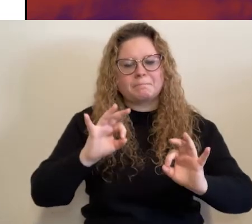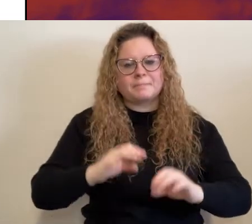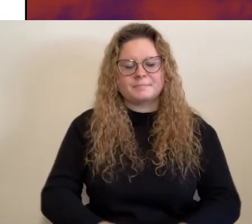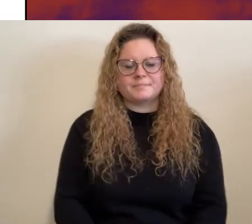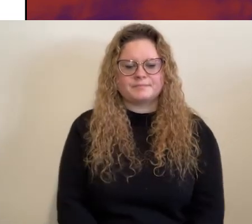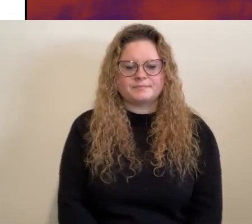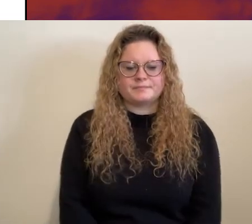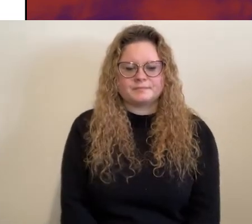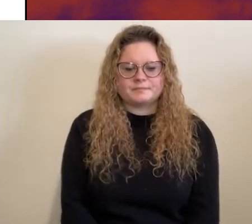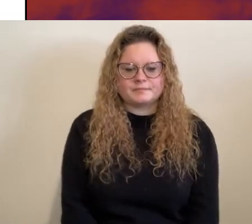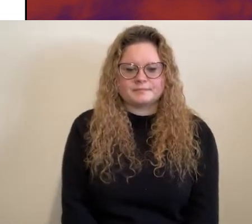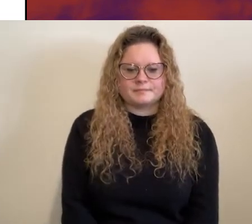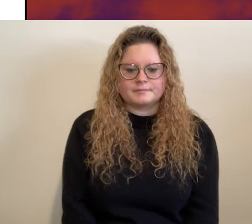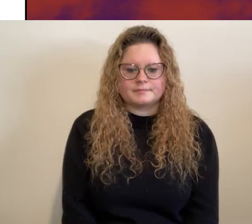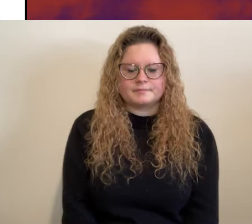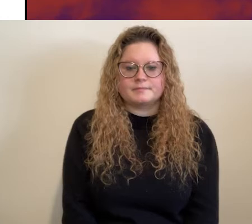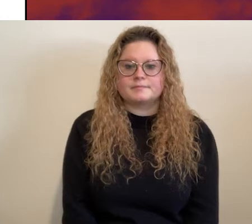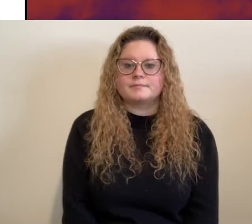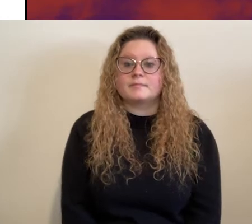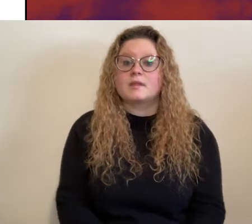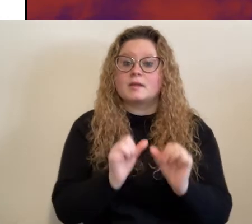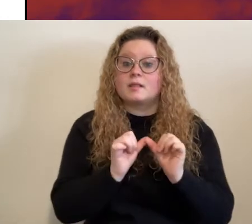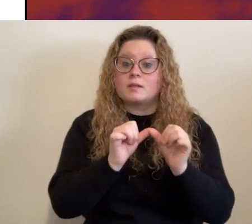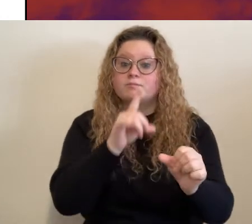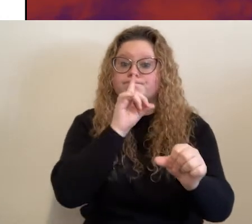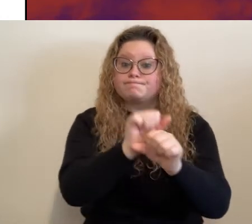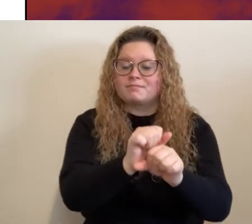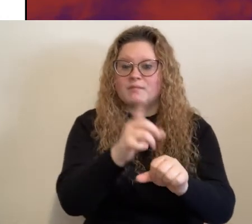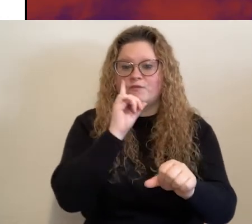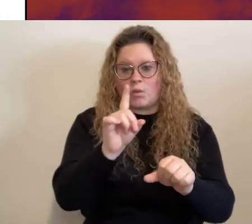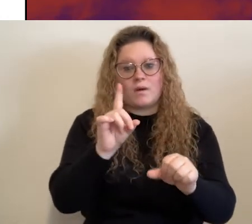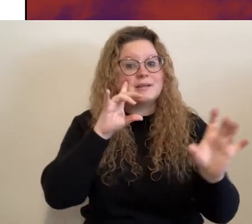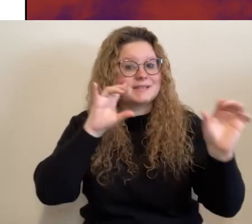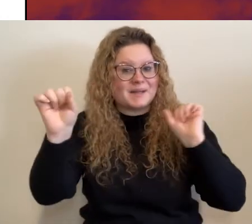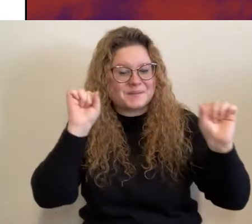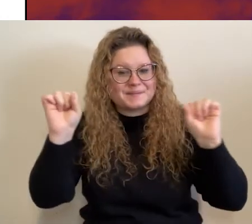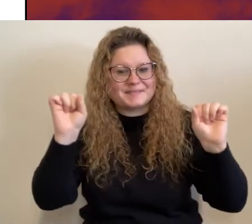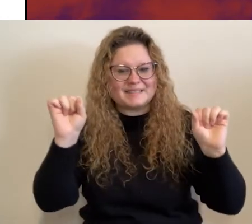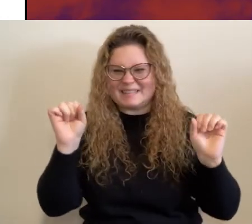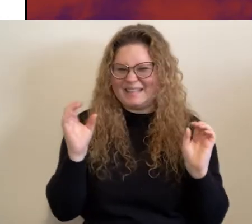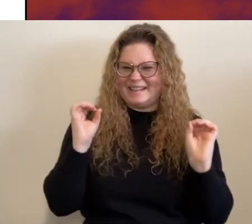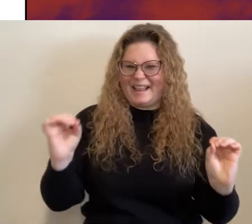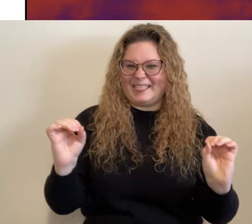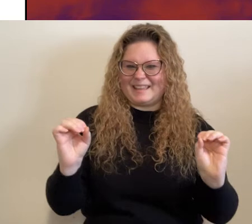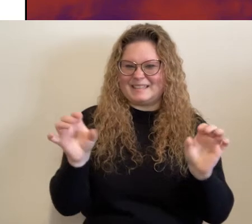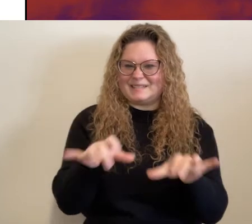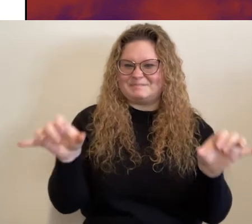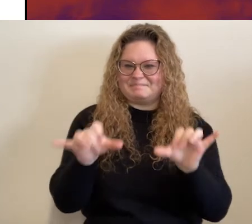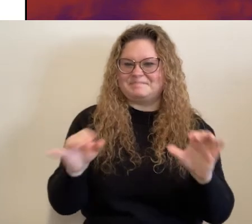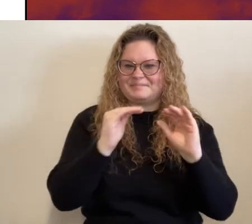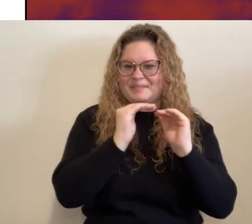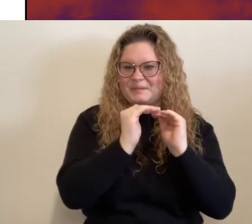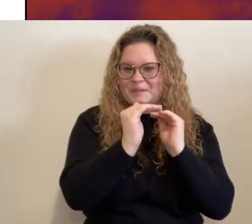Long-term commitment through sound. Nothing is linear. So the way that your sound,